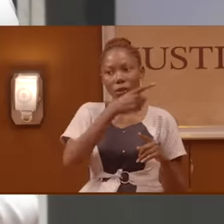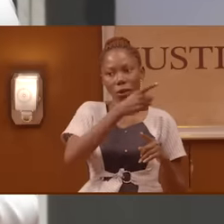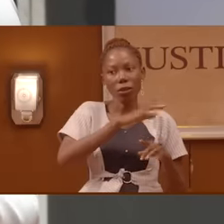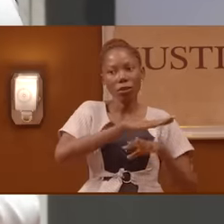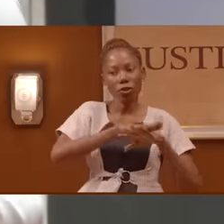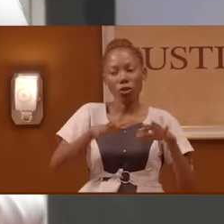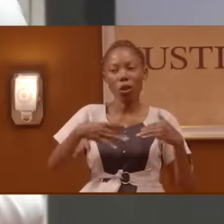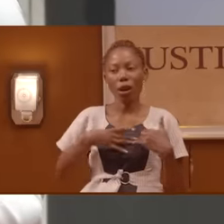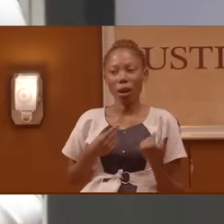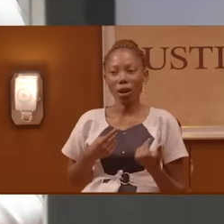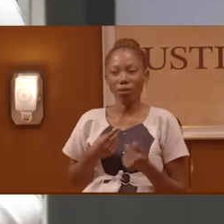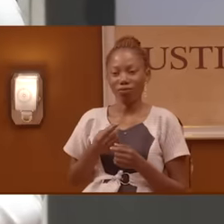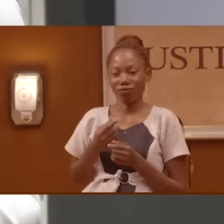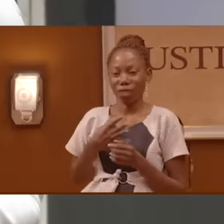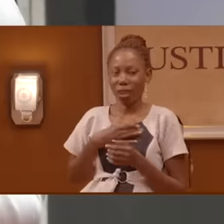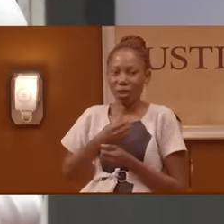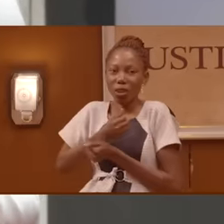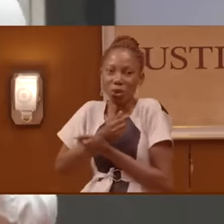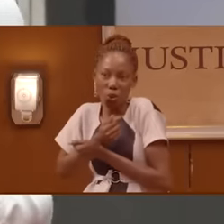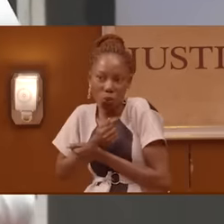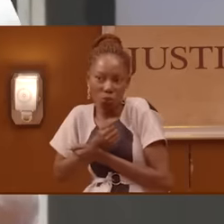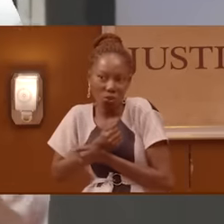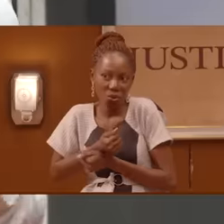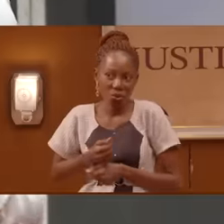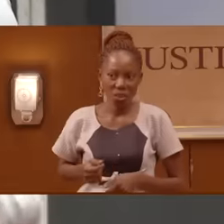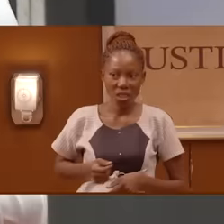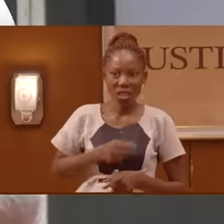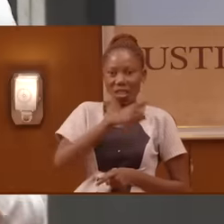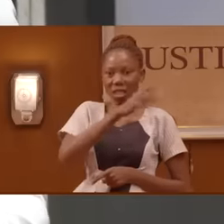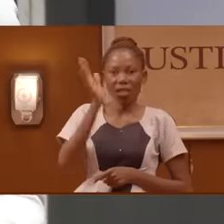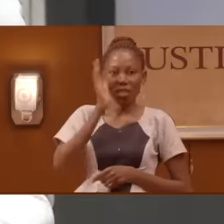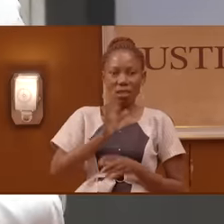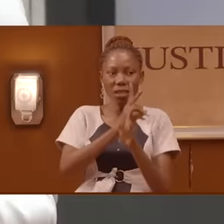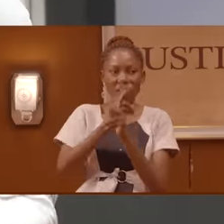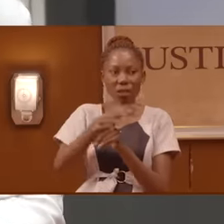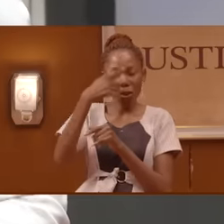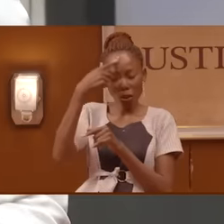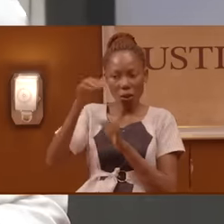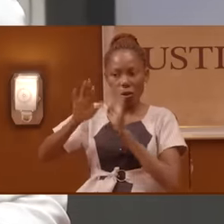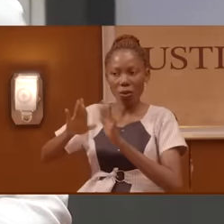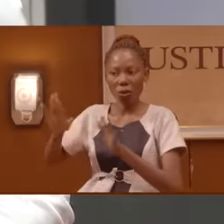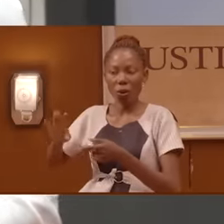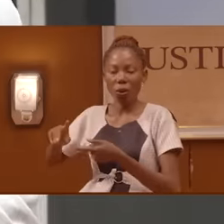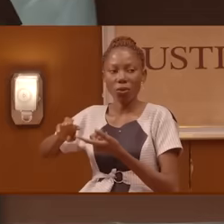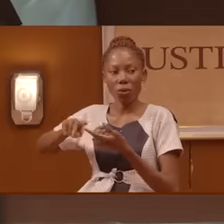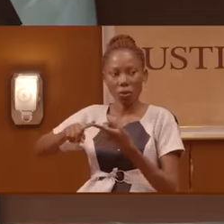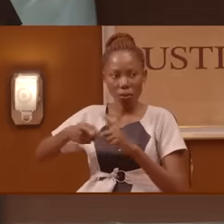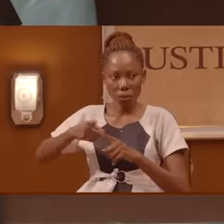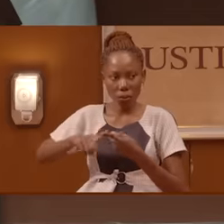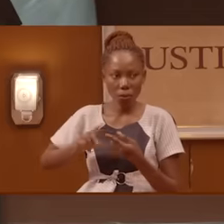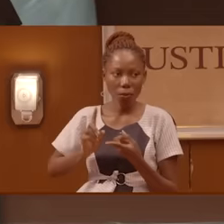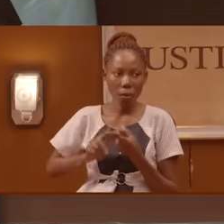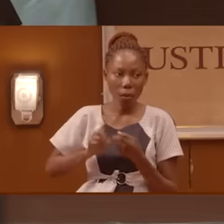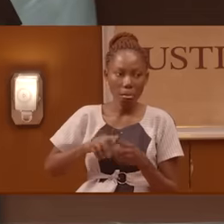have compassion on his own children, because he would be telling me that he's taking care of strangers' children, but not his own kids. So you're talking